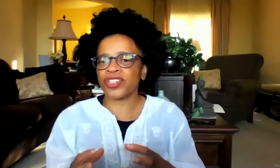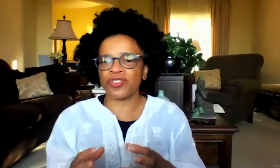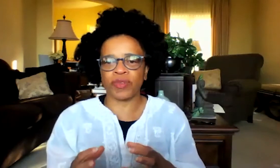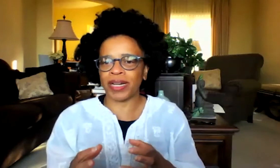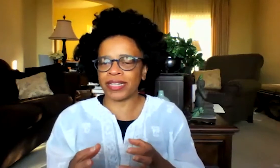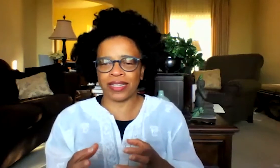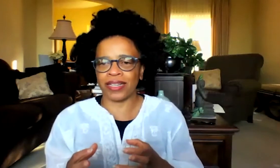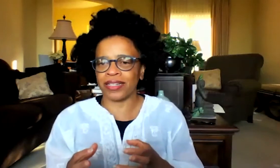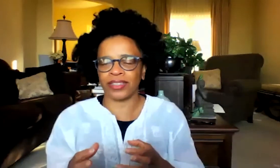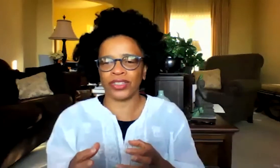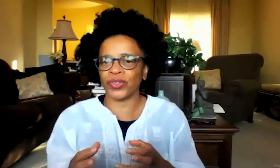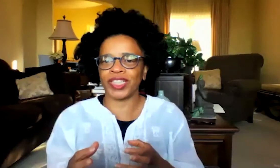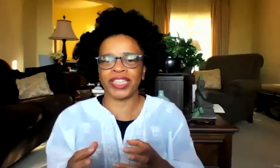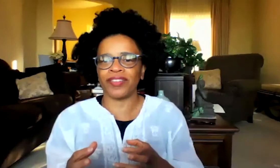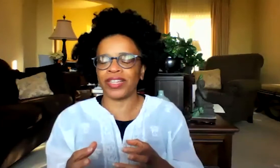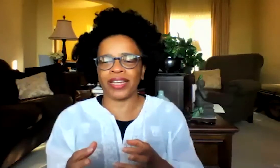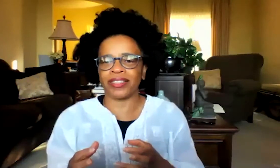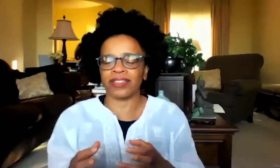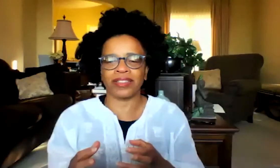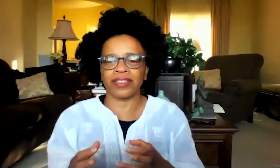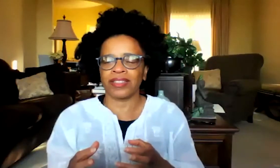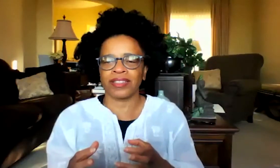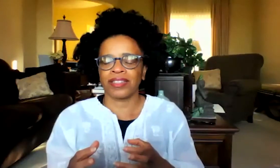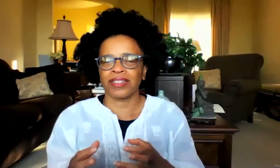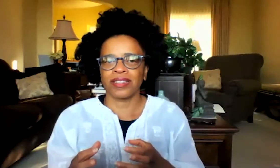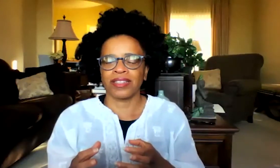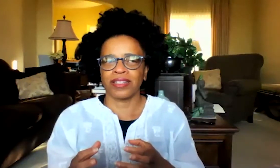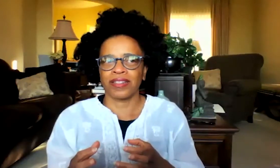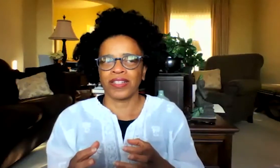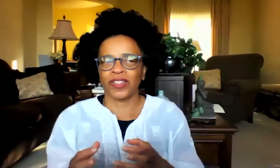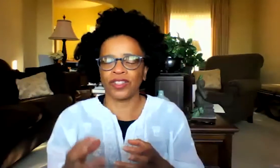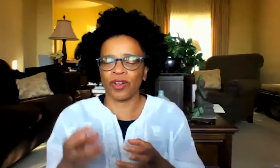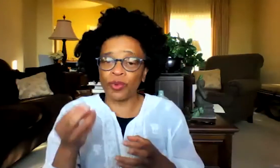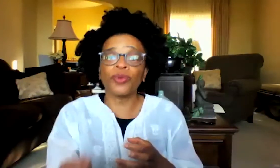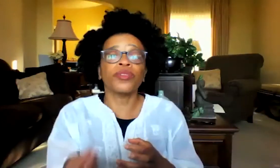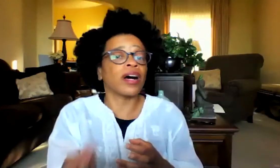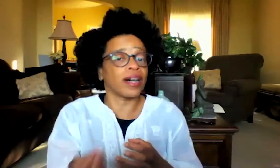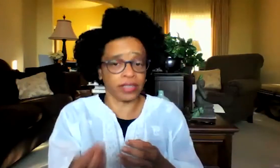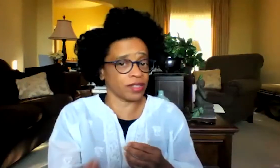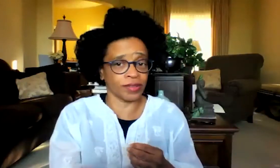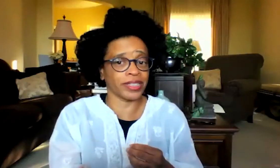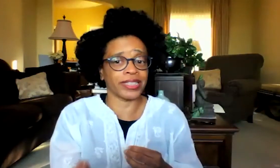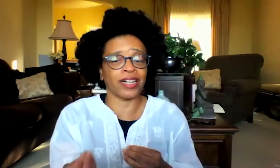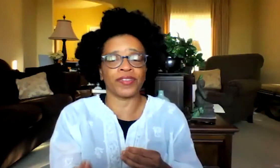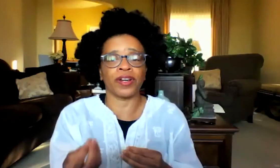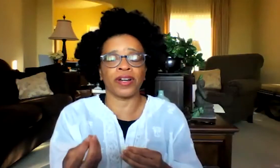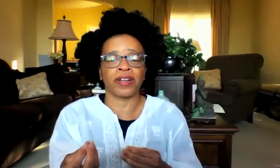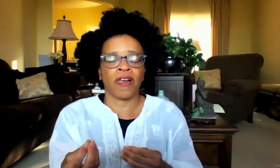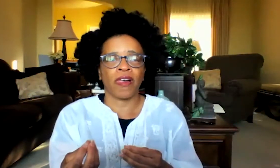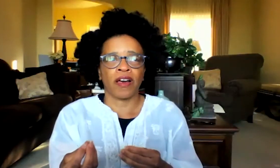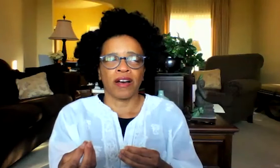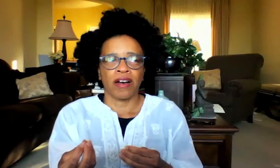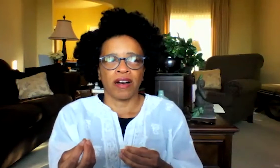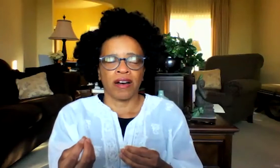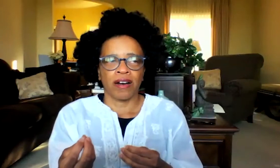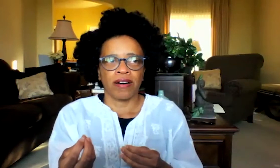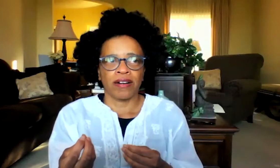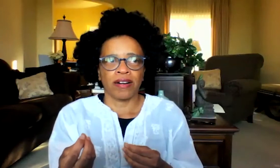the actions we might take to alleviate the root causes, really, of the